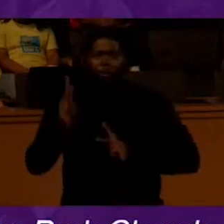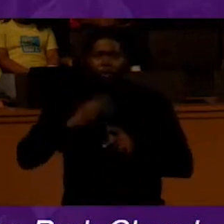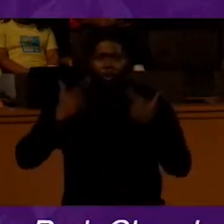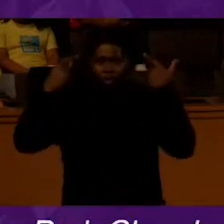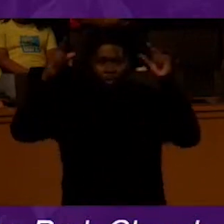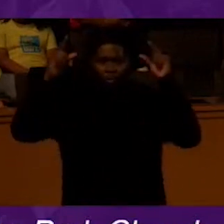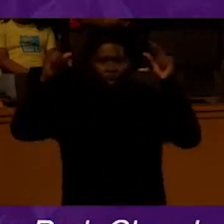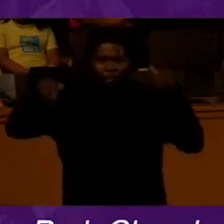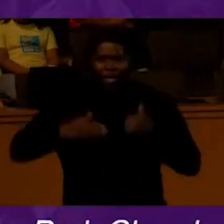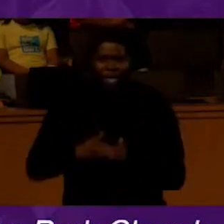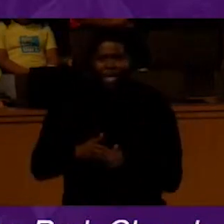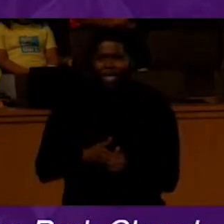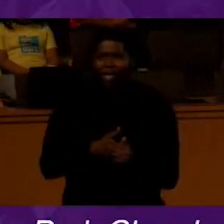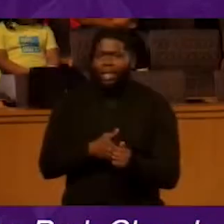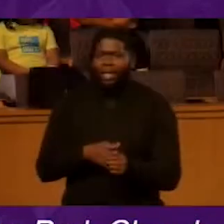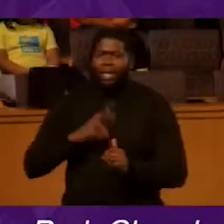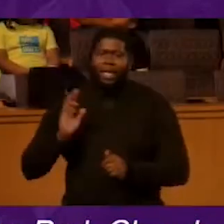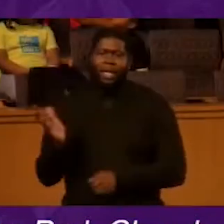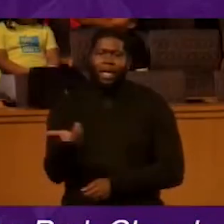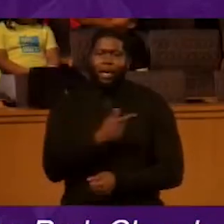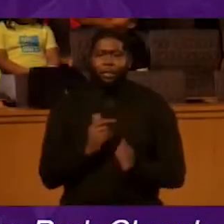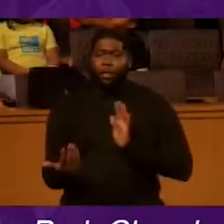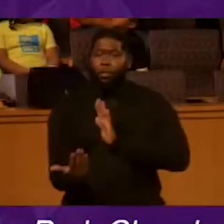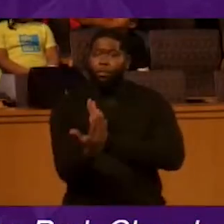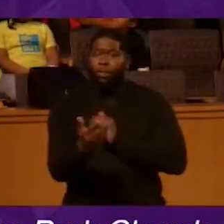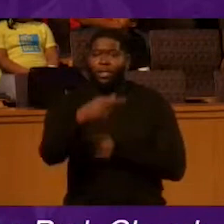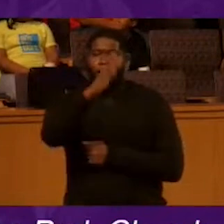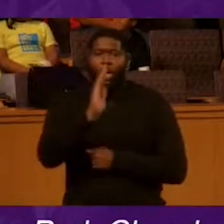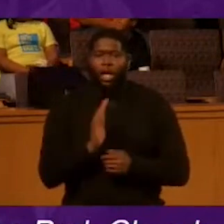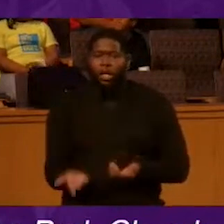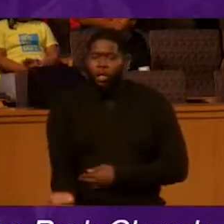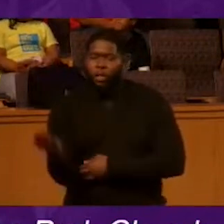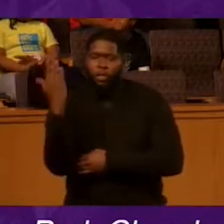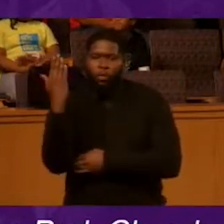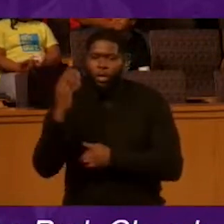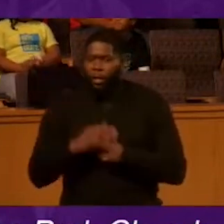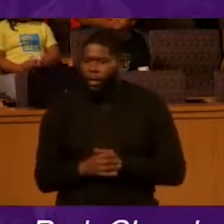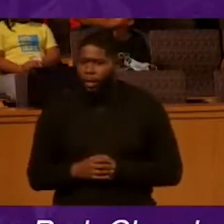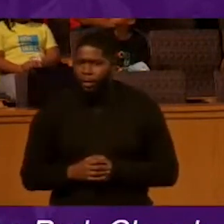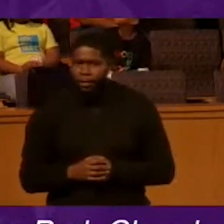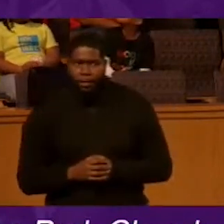job of leading us into the presence of God this morning?